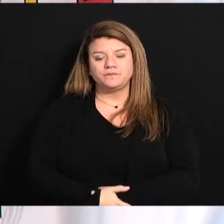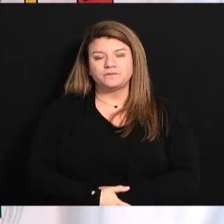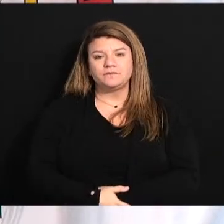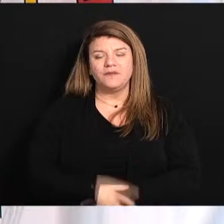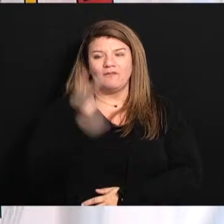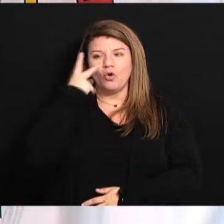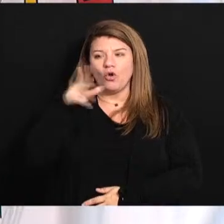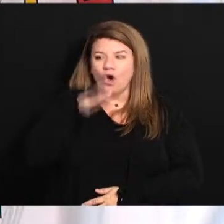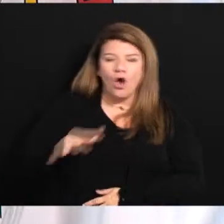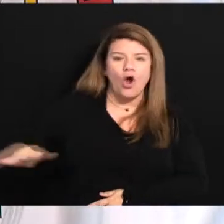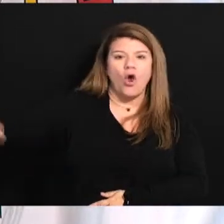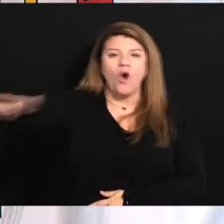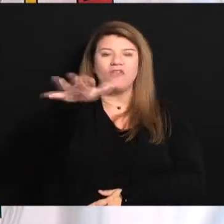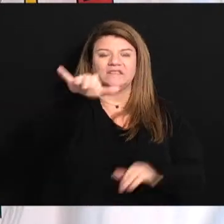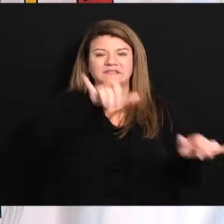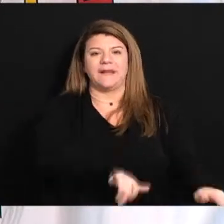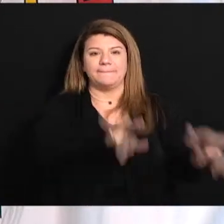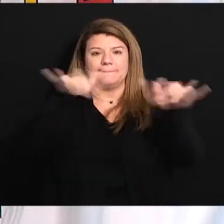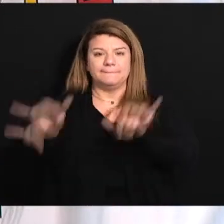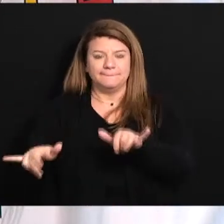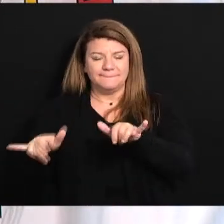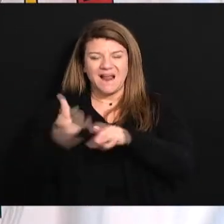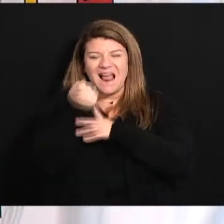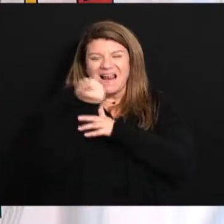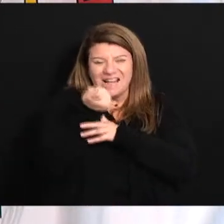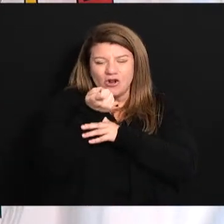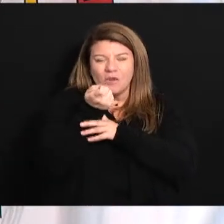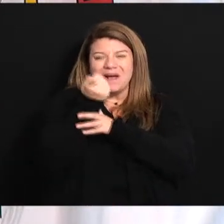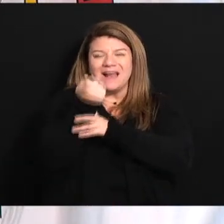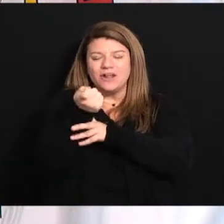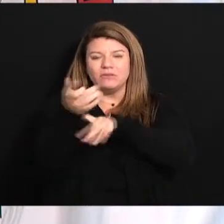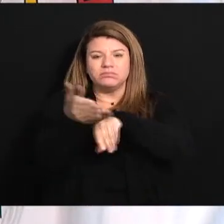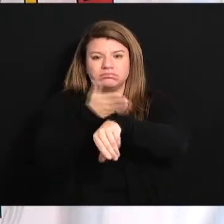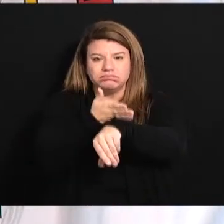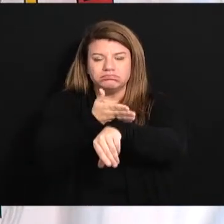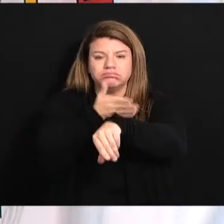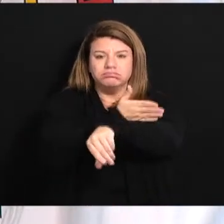across the board, it's the same thing. You know, we're getting just little by little better.